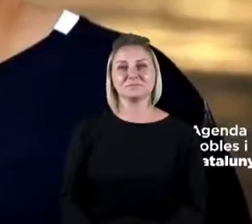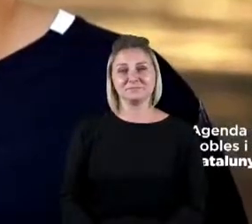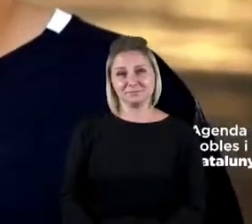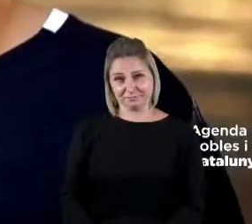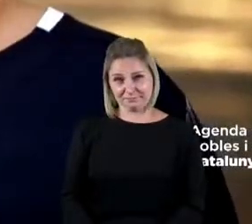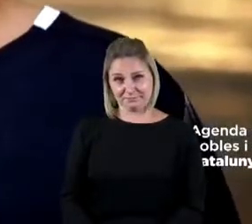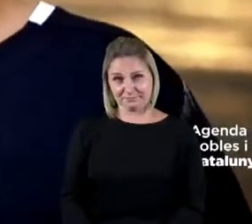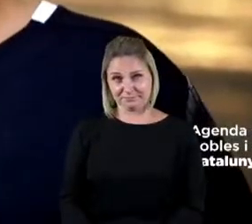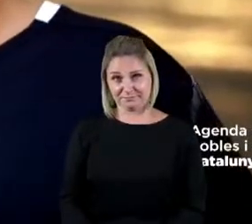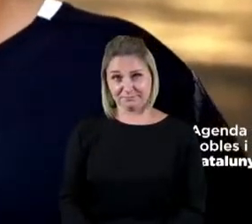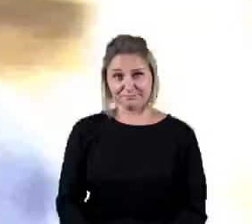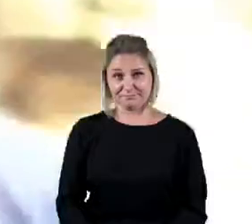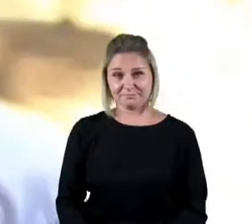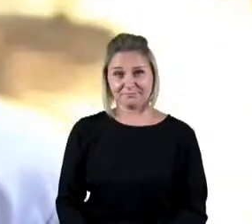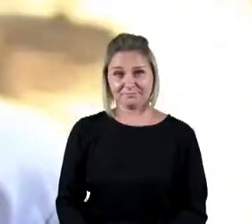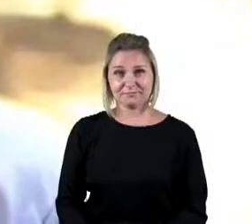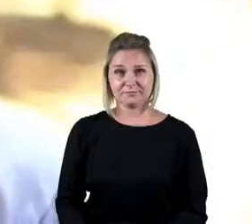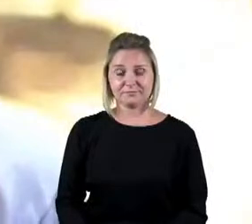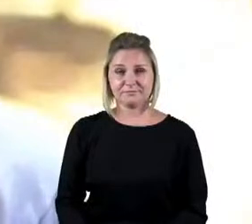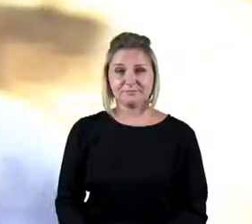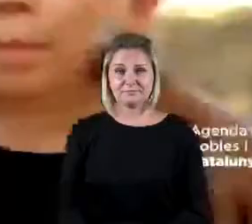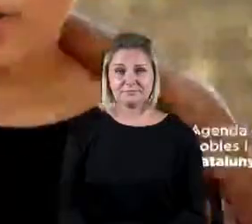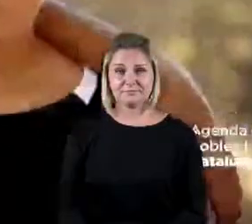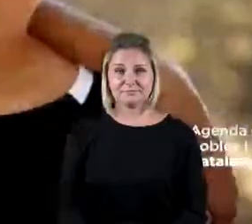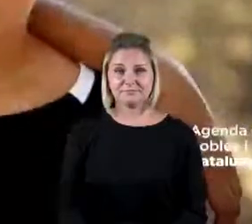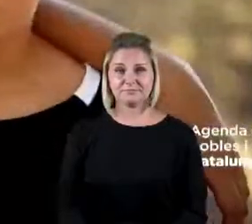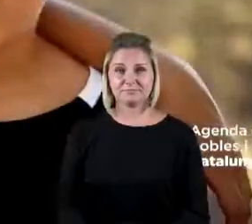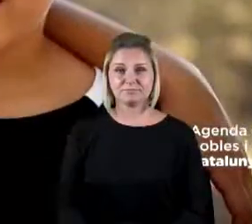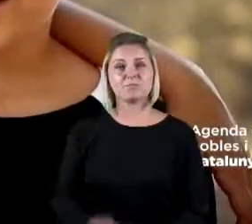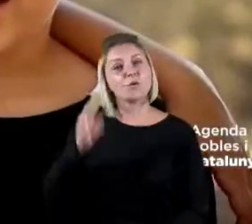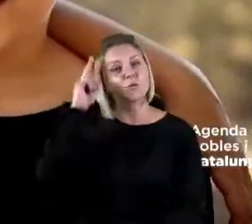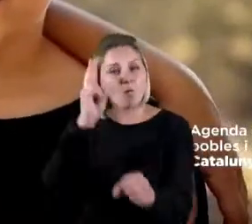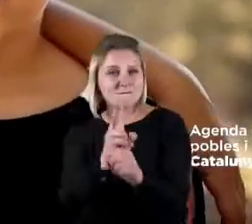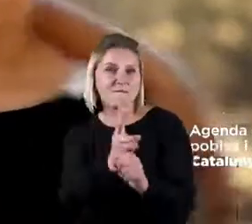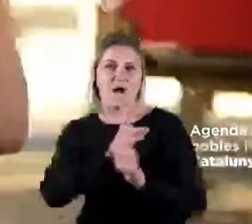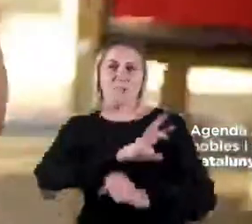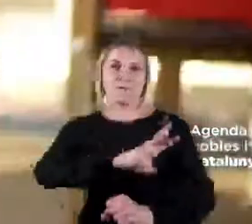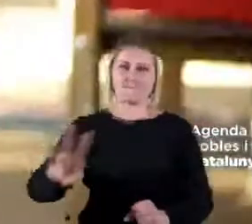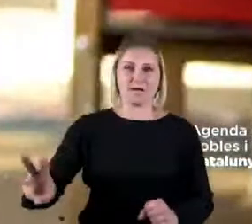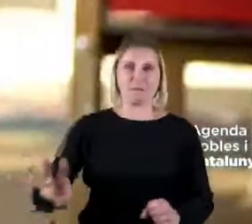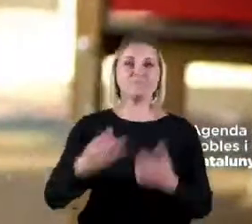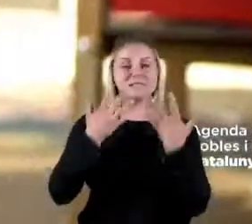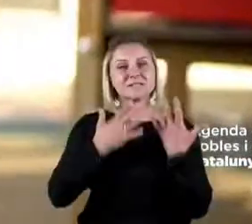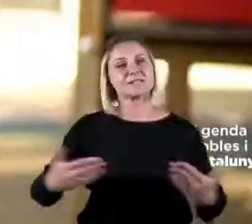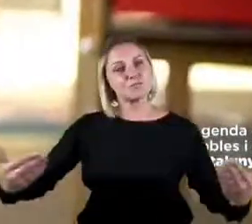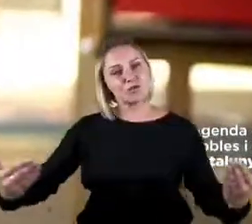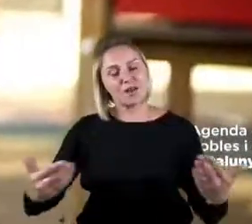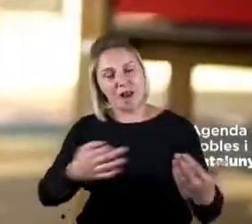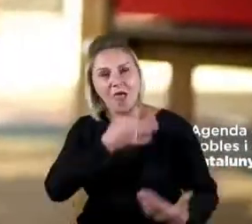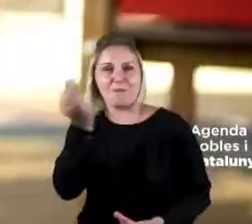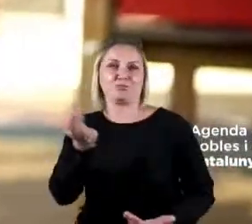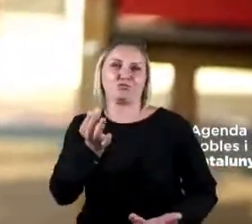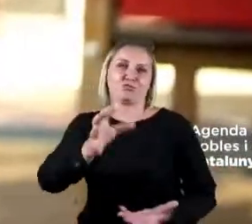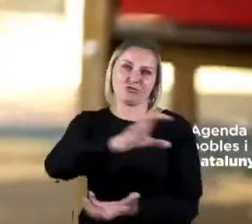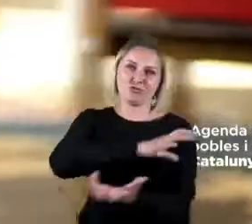Tenim ganes d'un món millor. Moltes gràcies.